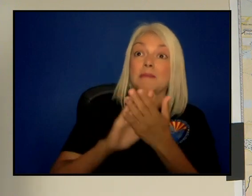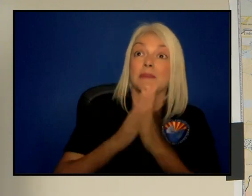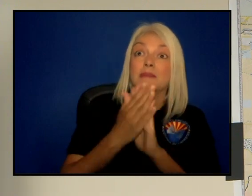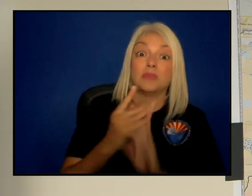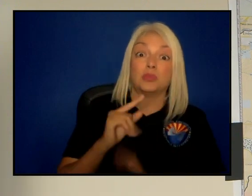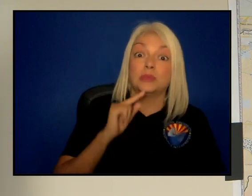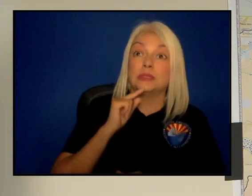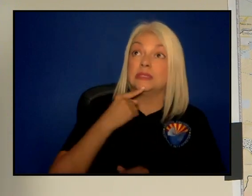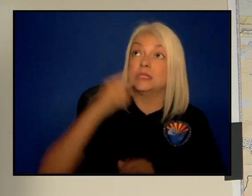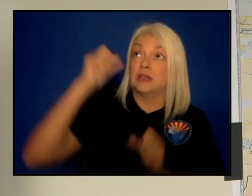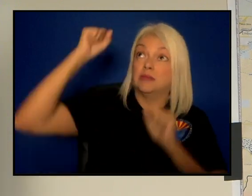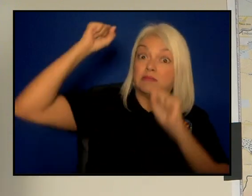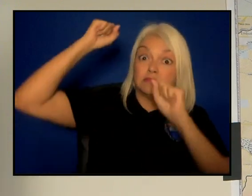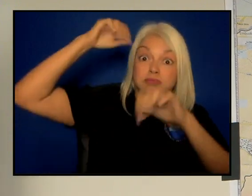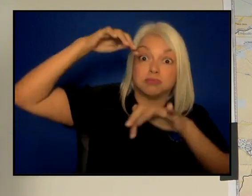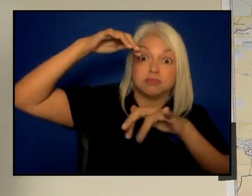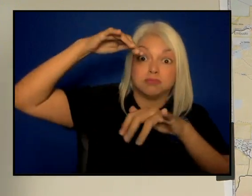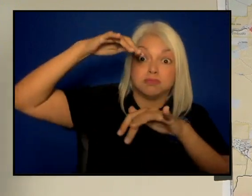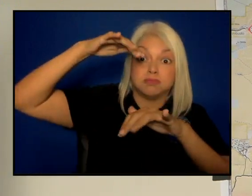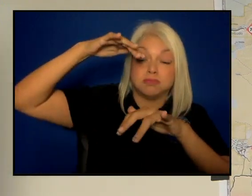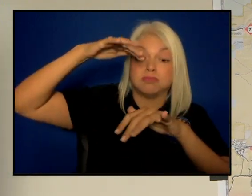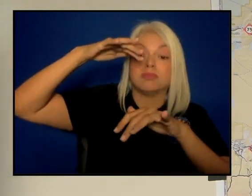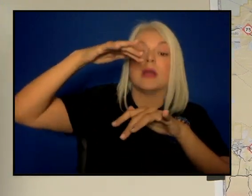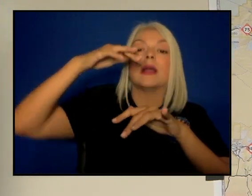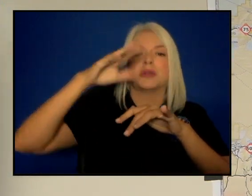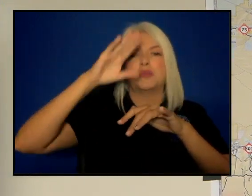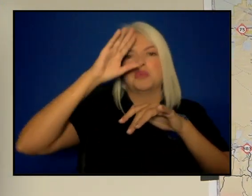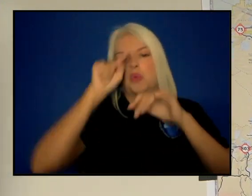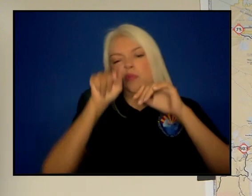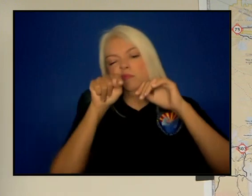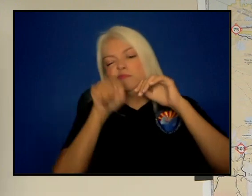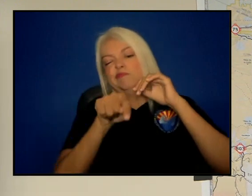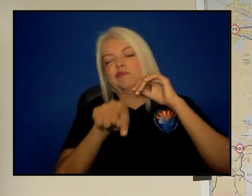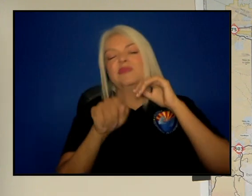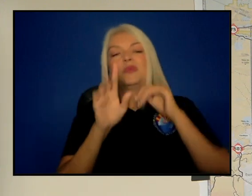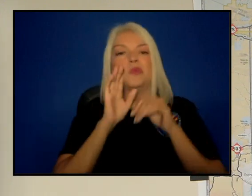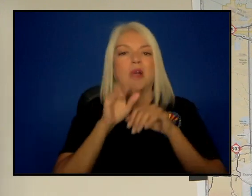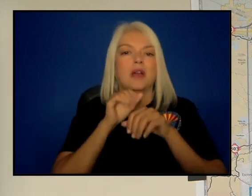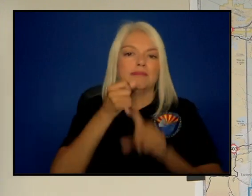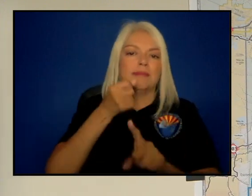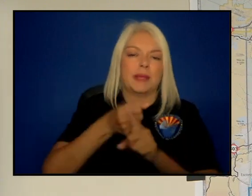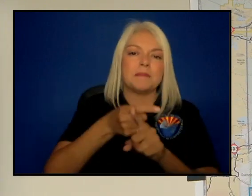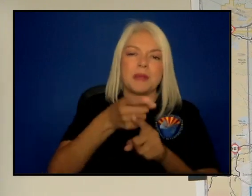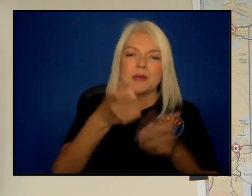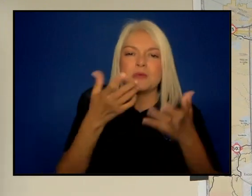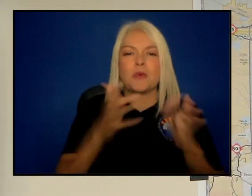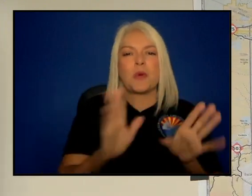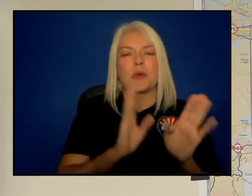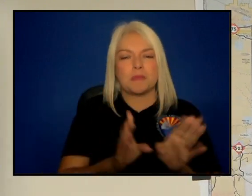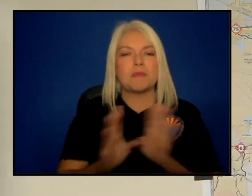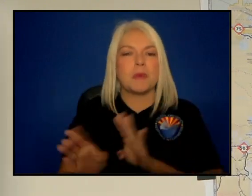initiate over one of these more susceptible areas, you're prepared and you're going to